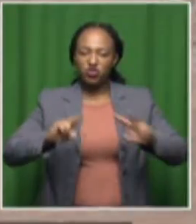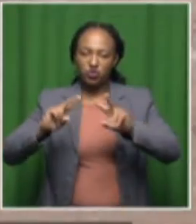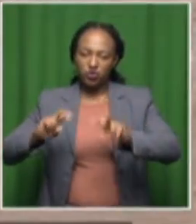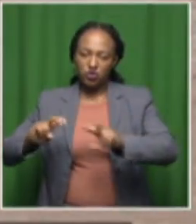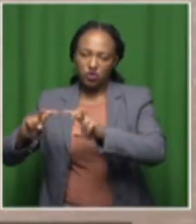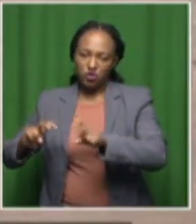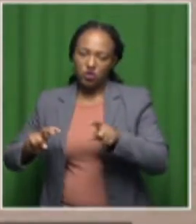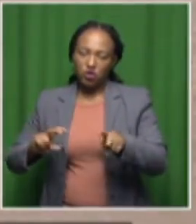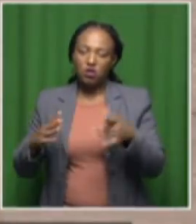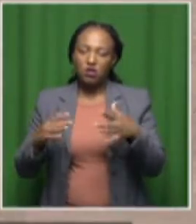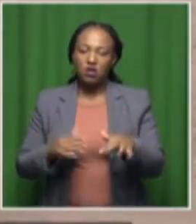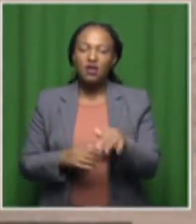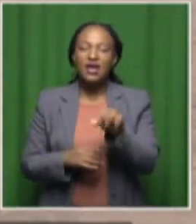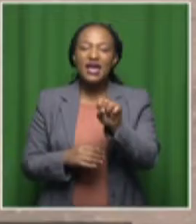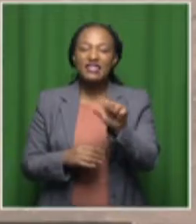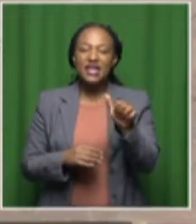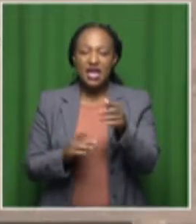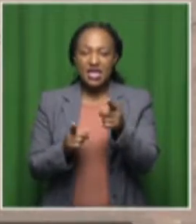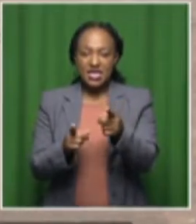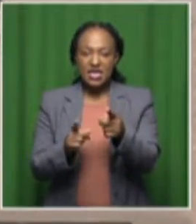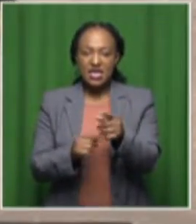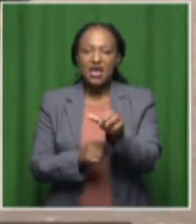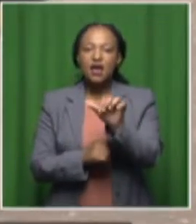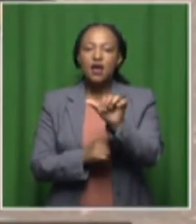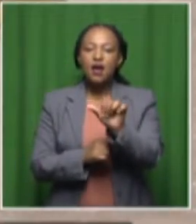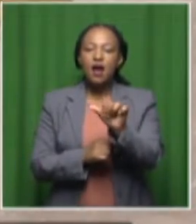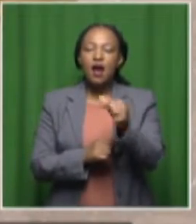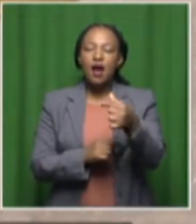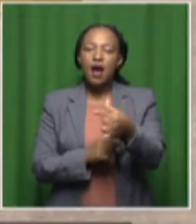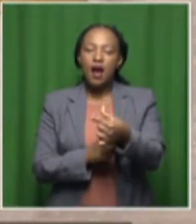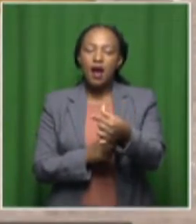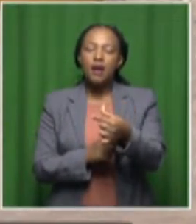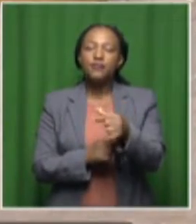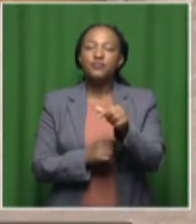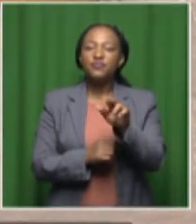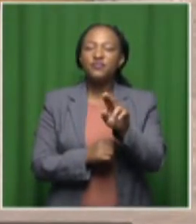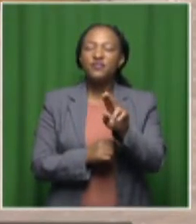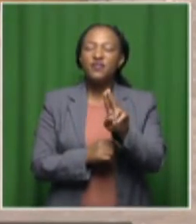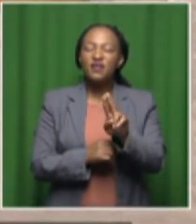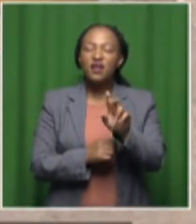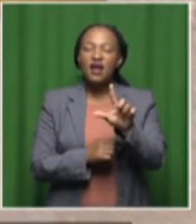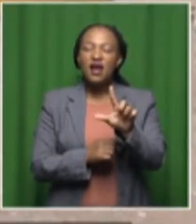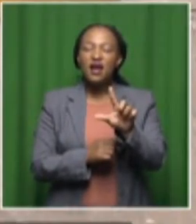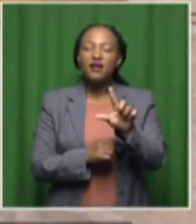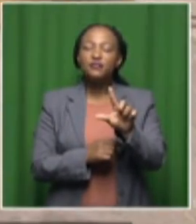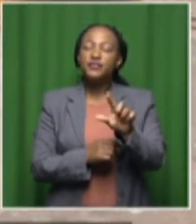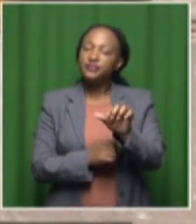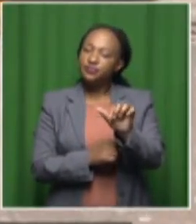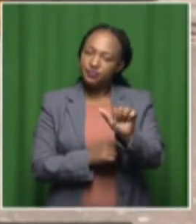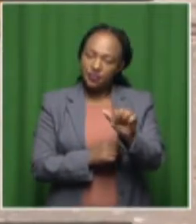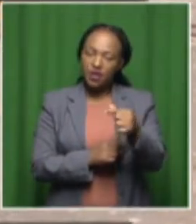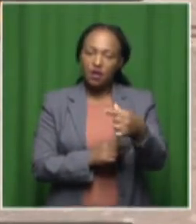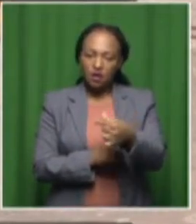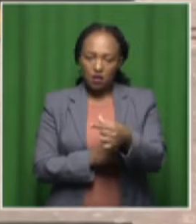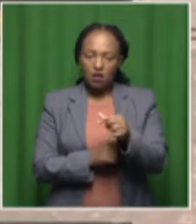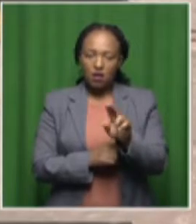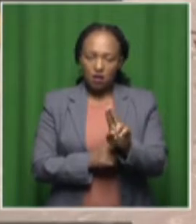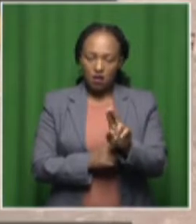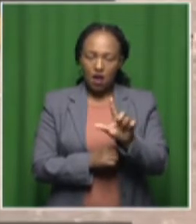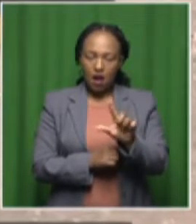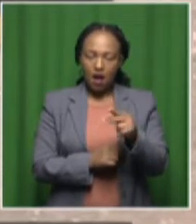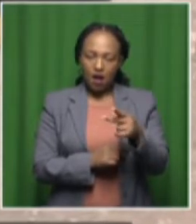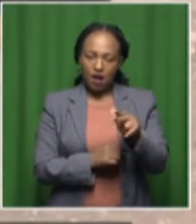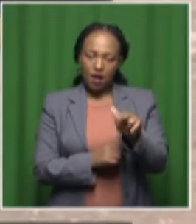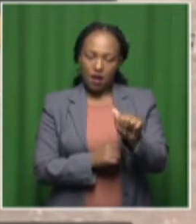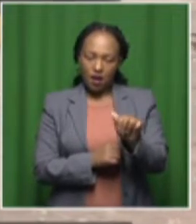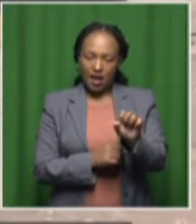bring you back to the SA Agulhas now. Sakina, as you've rightfully said, a partnership being announced today, of course, the transfer of